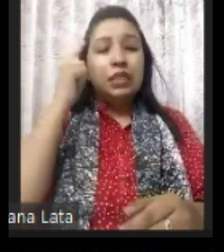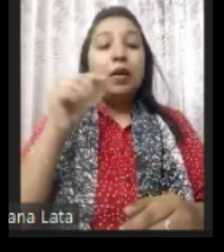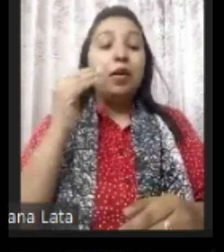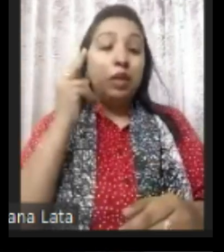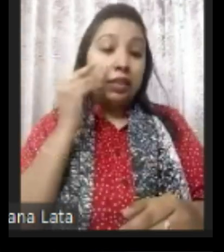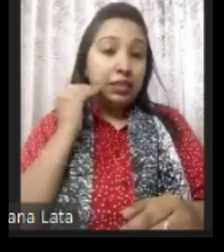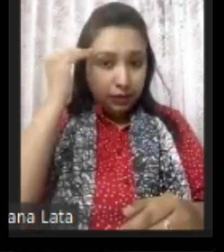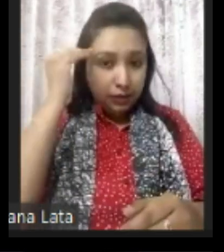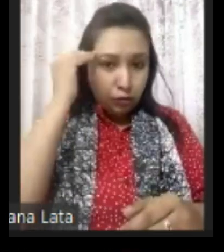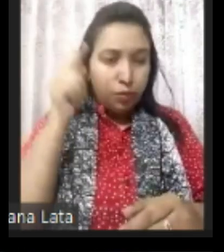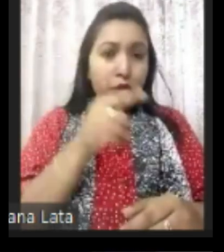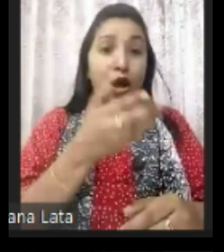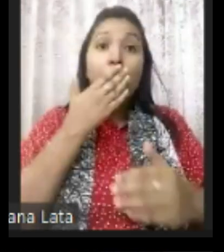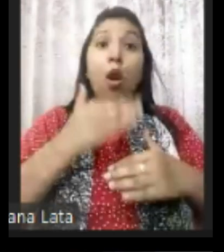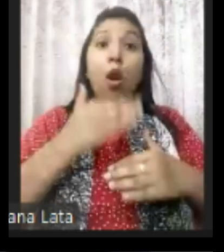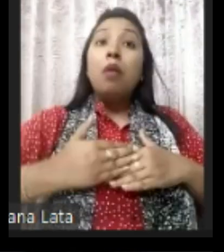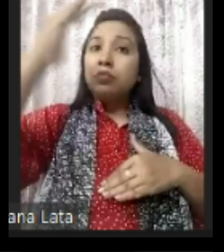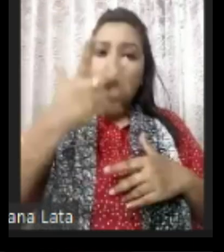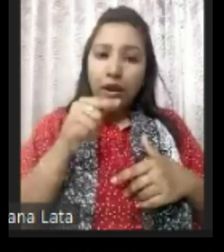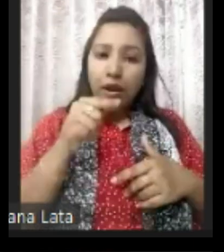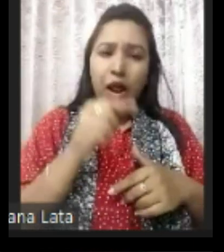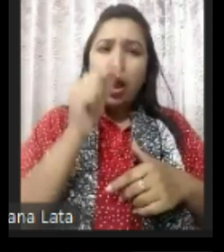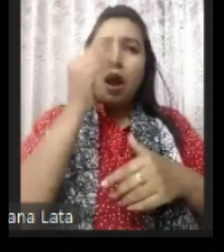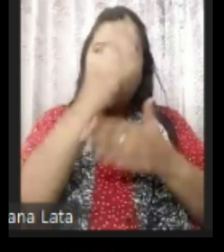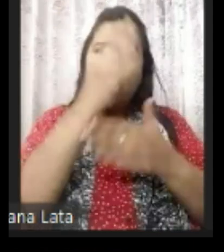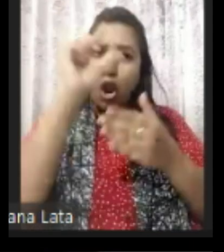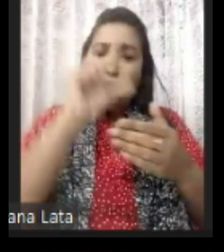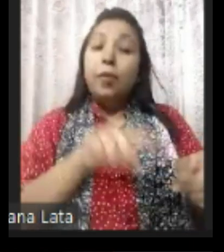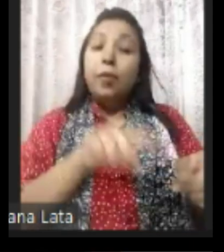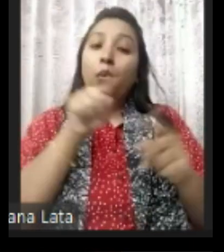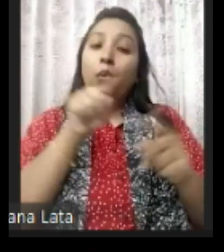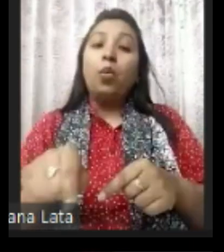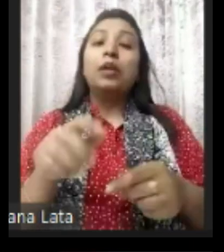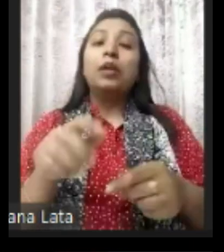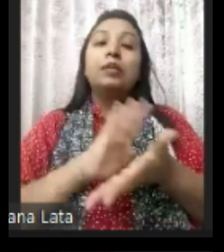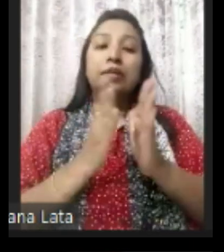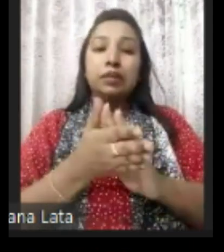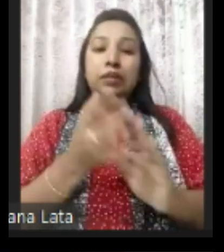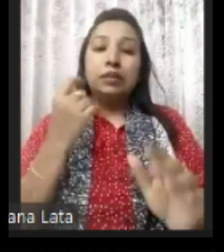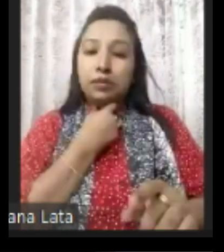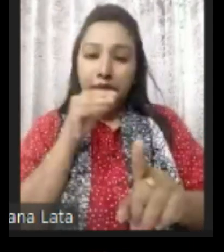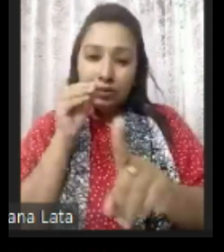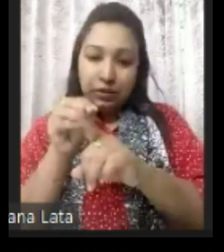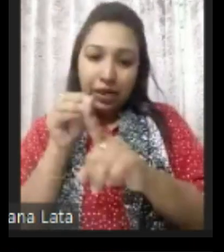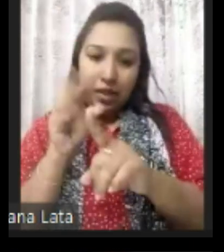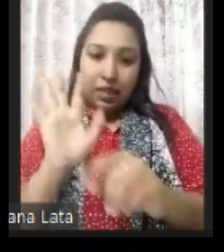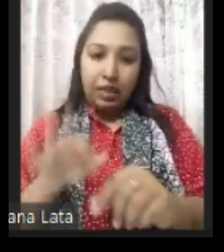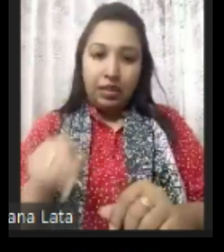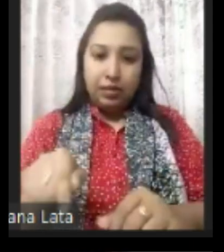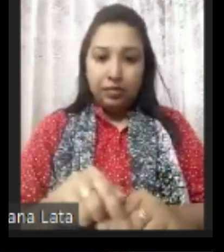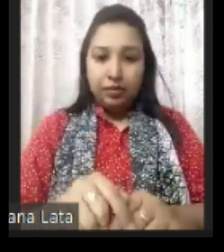vocationally. So that number 100 that I'm telling you is actually a majority of that is from National Training and Productivity Center, where we have